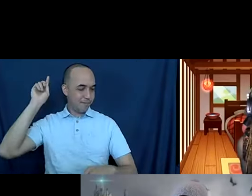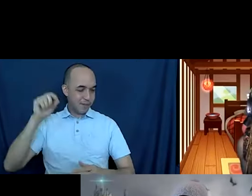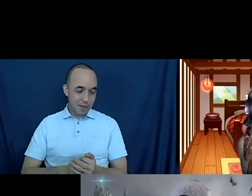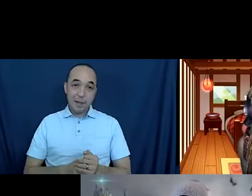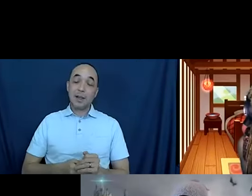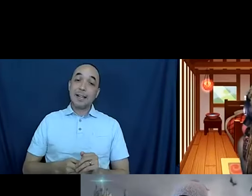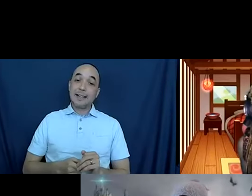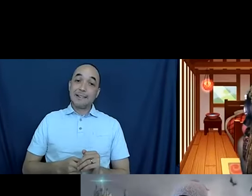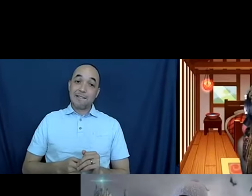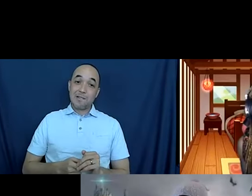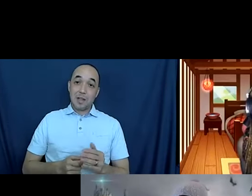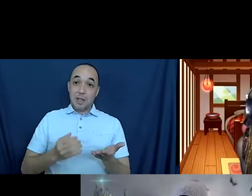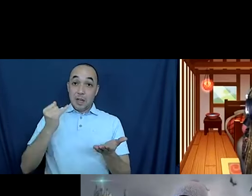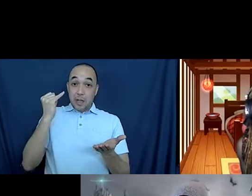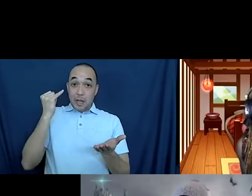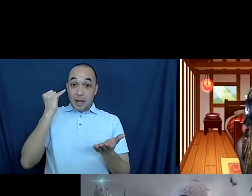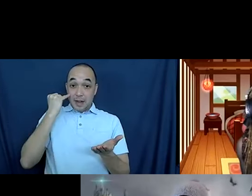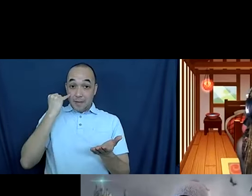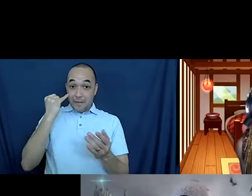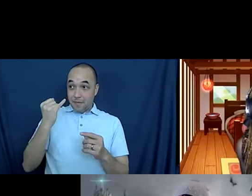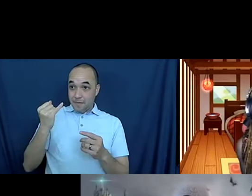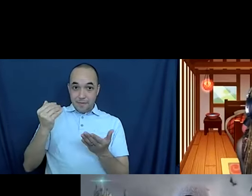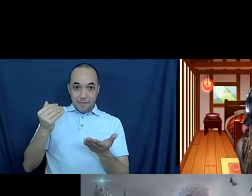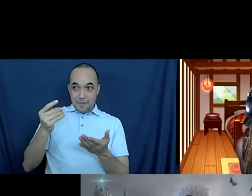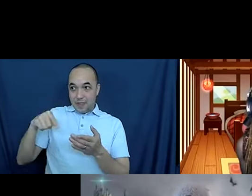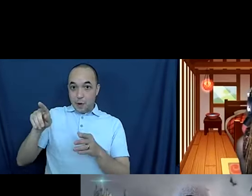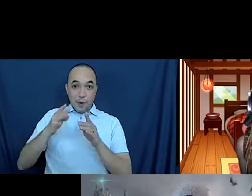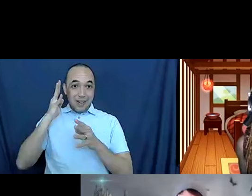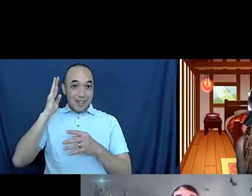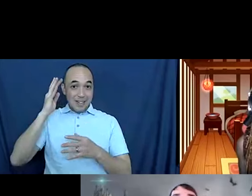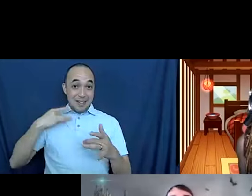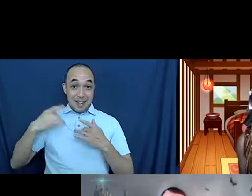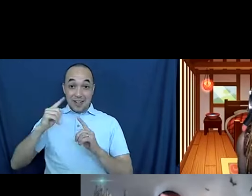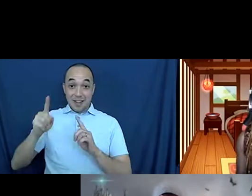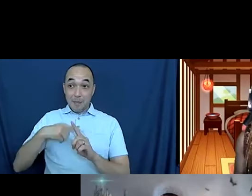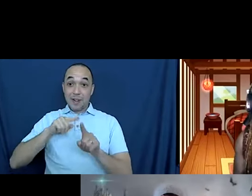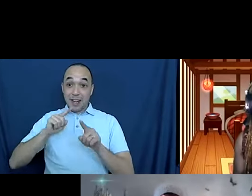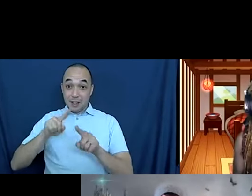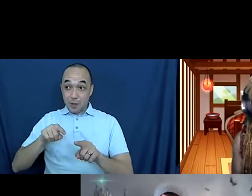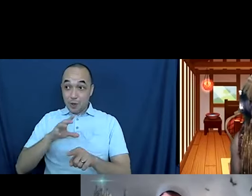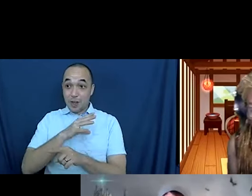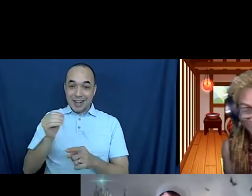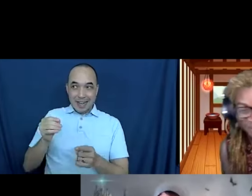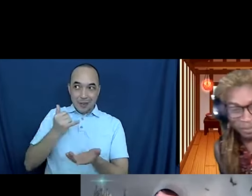you're like, I don't know how to lead them to the answer, you can just fake it. They'll never know. That's a good point.